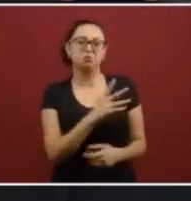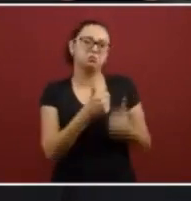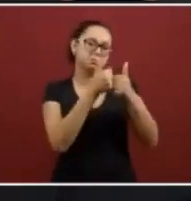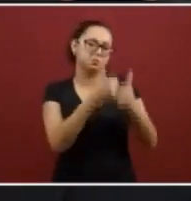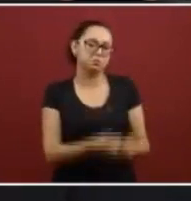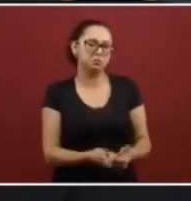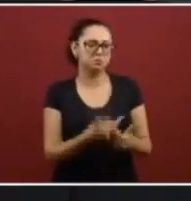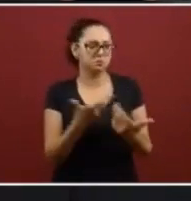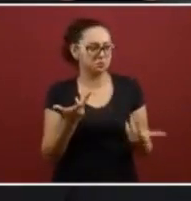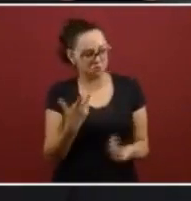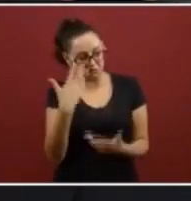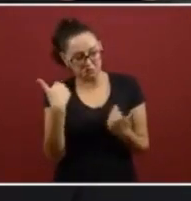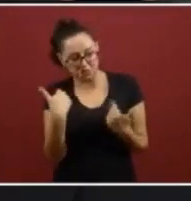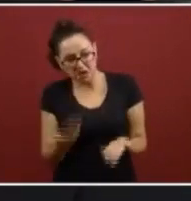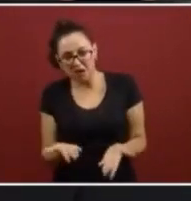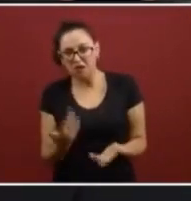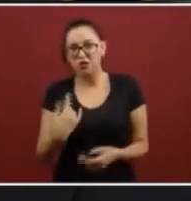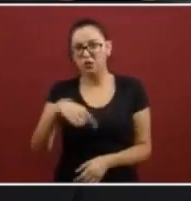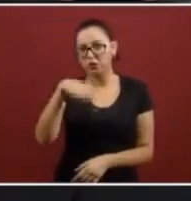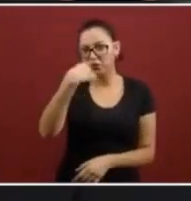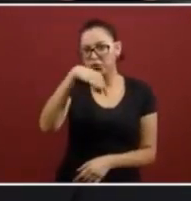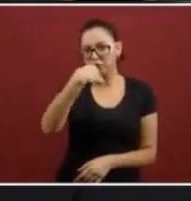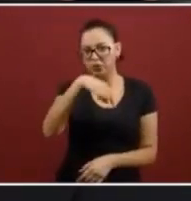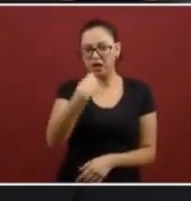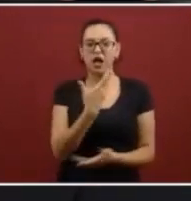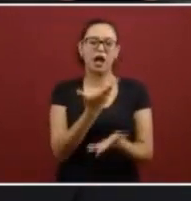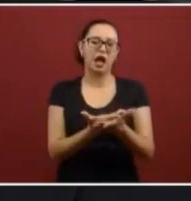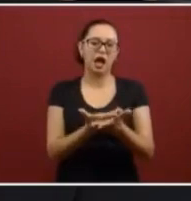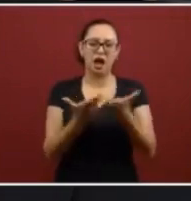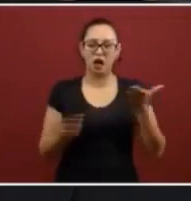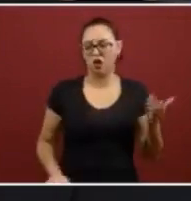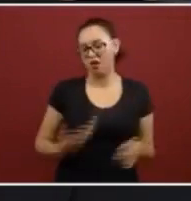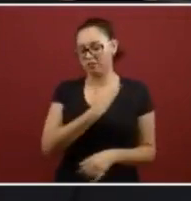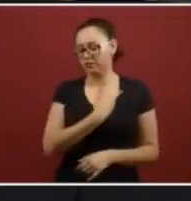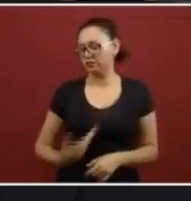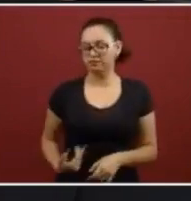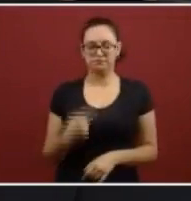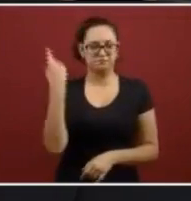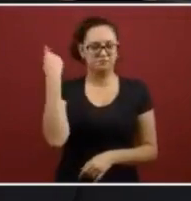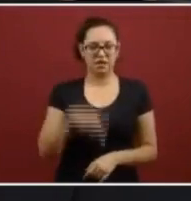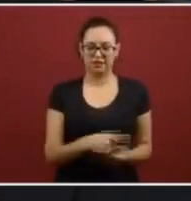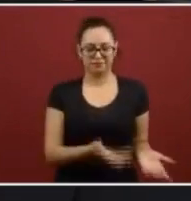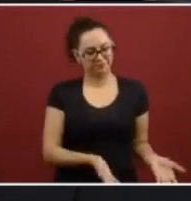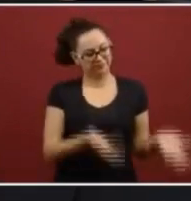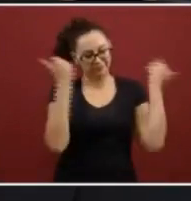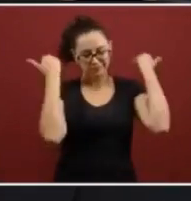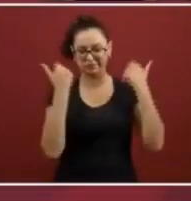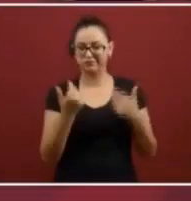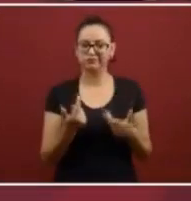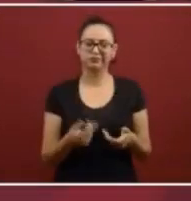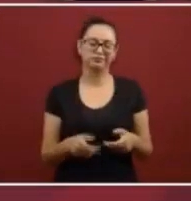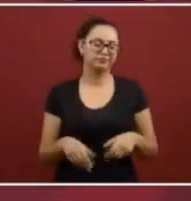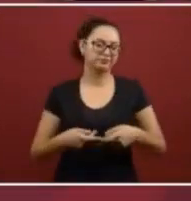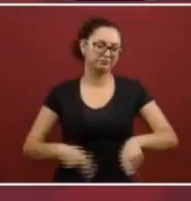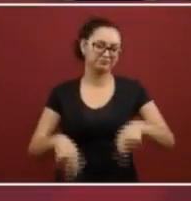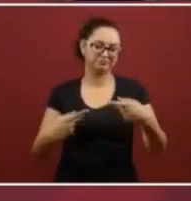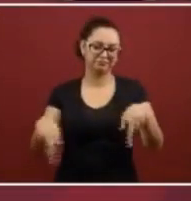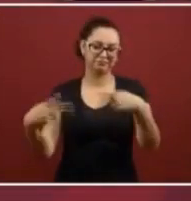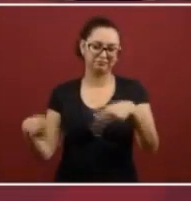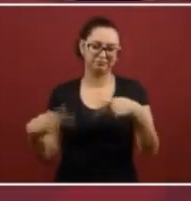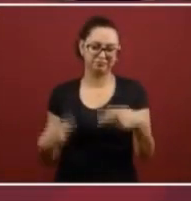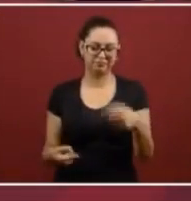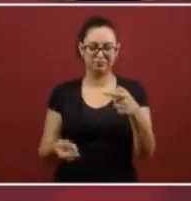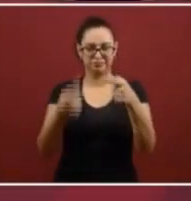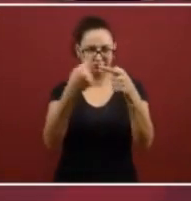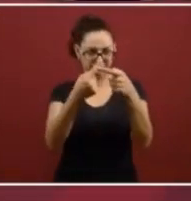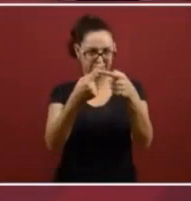You know, they've explícito, just been manifiesto. taken Y by ahora, people. pues con esta visión del señor presidente, pues ahora vamos a tener a bien en esta tercera